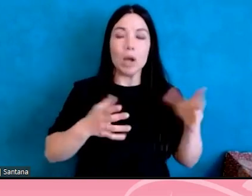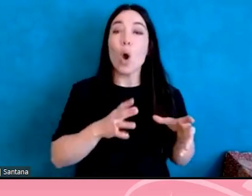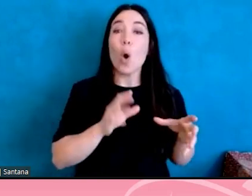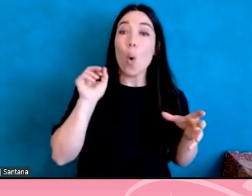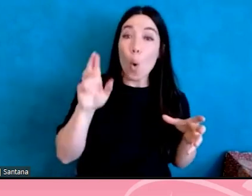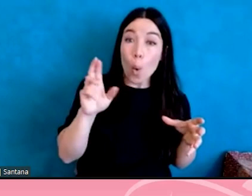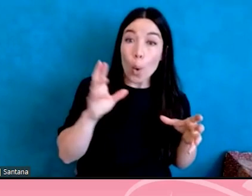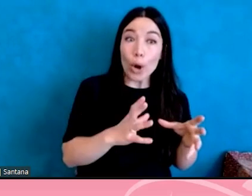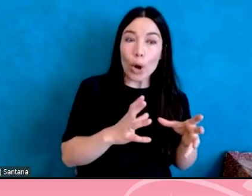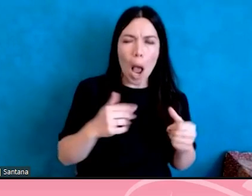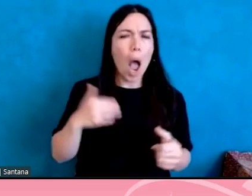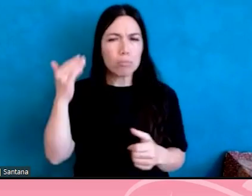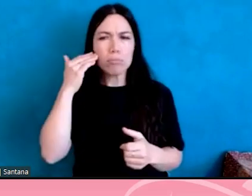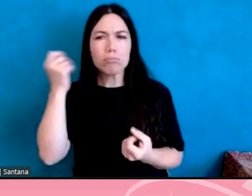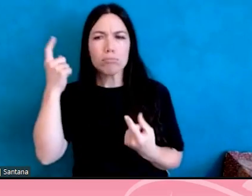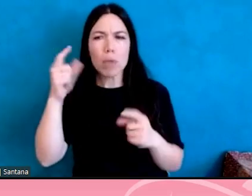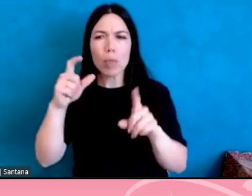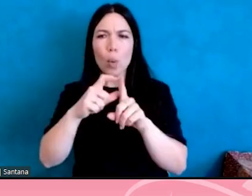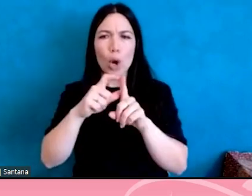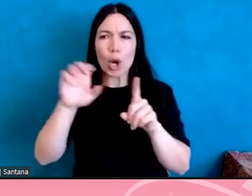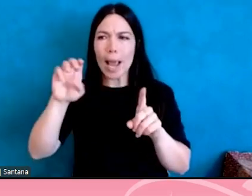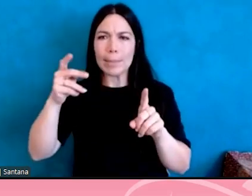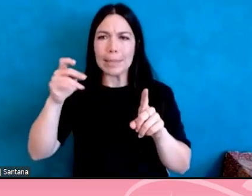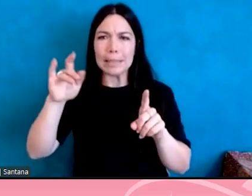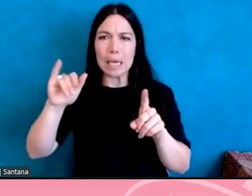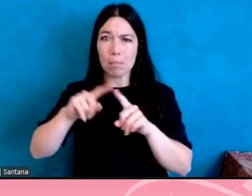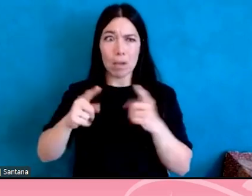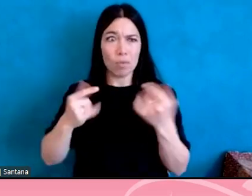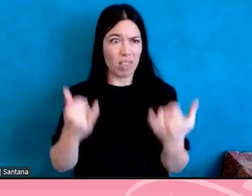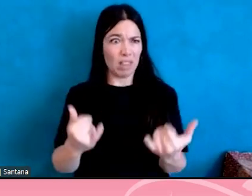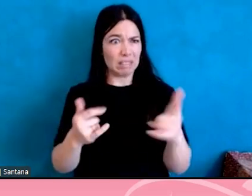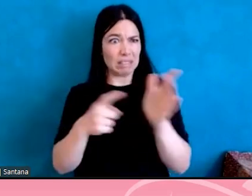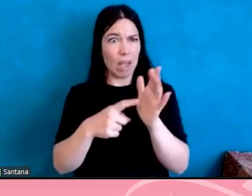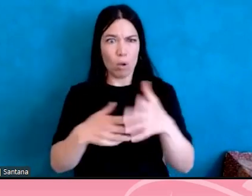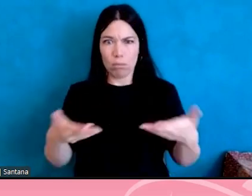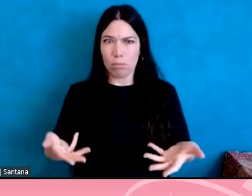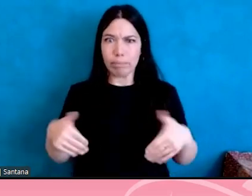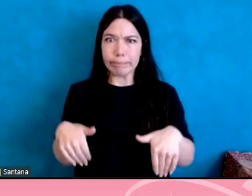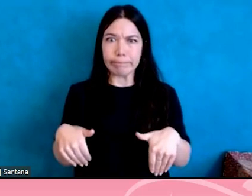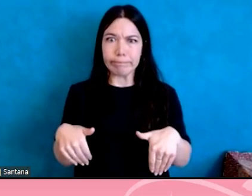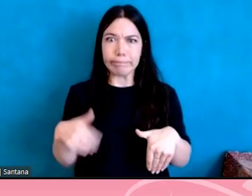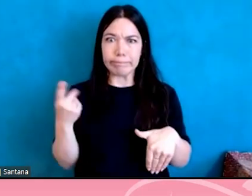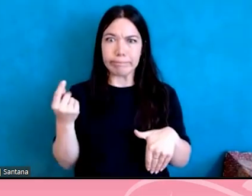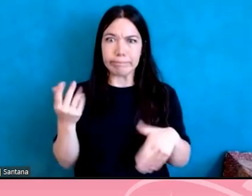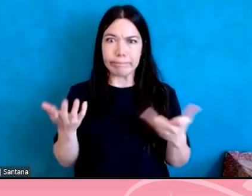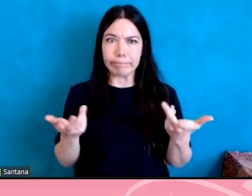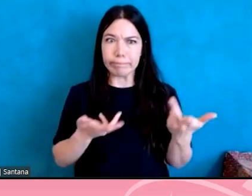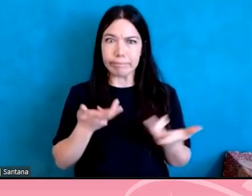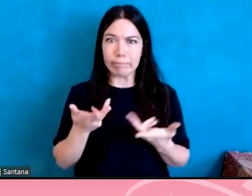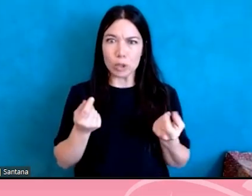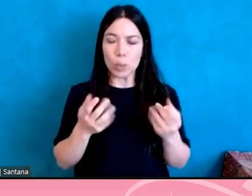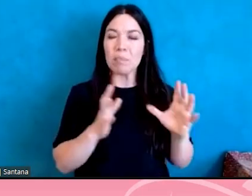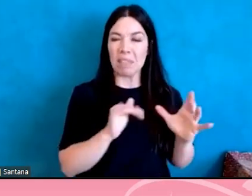this context because you've never taken this assessment before. If we were to do a dynamic assessment, and we're going to use